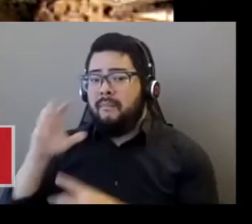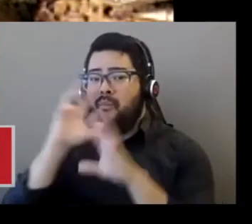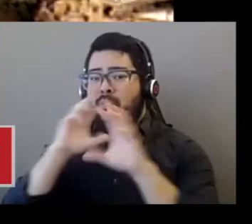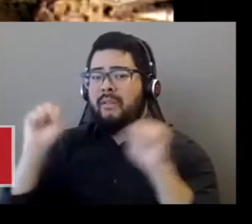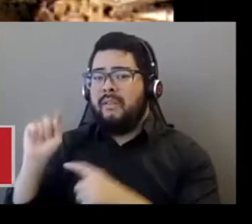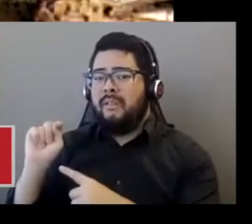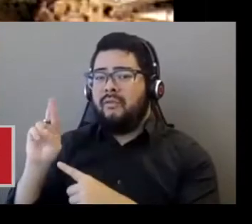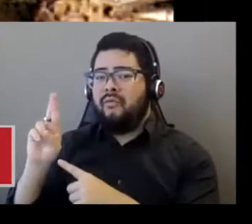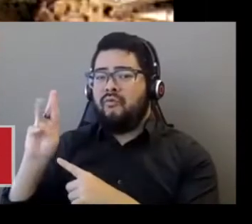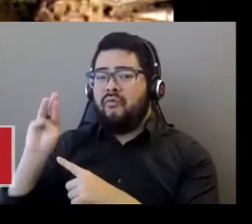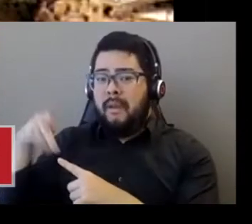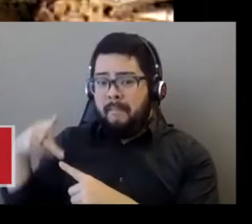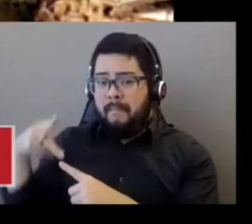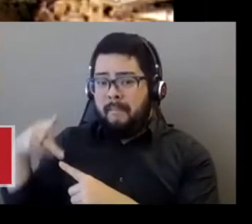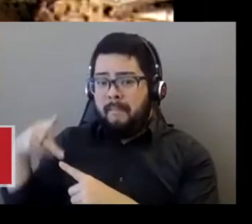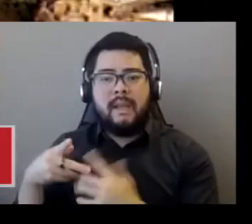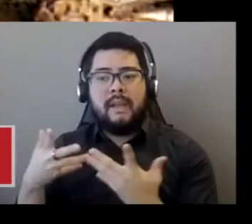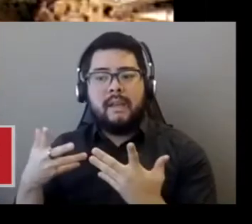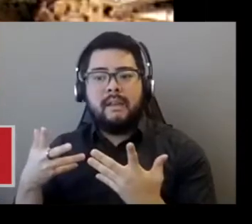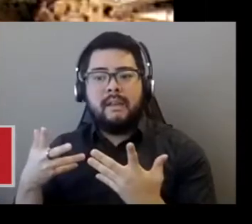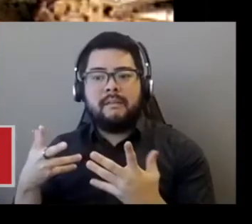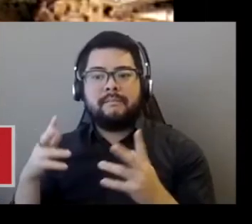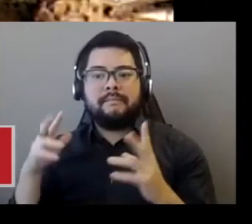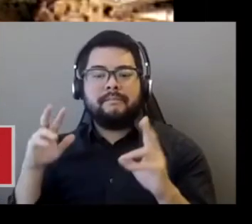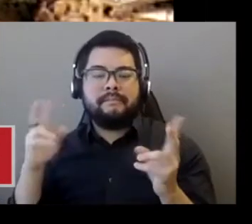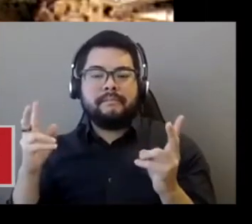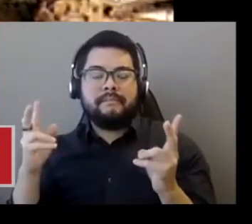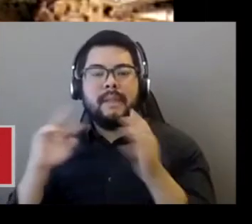you know, in a more significant way enables,